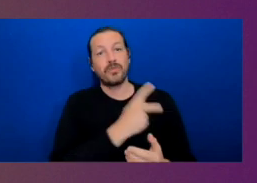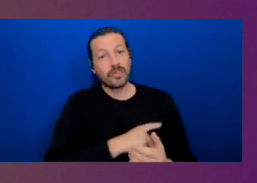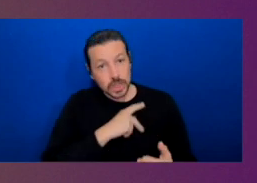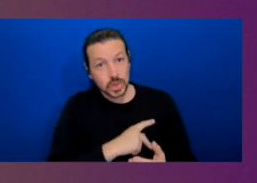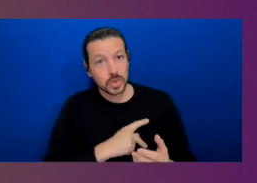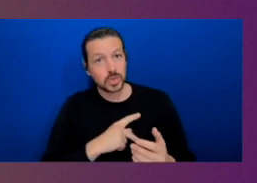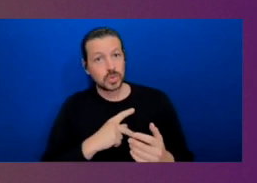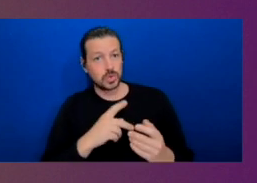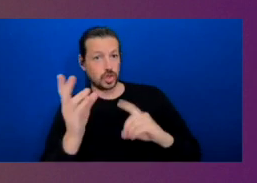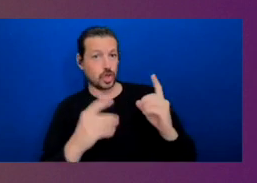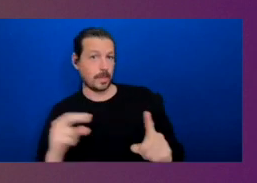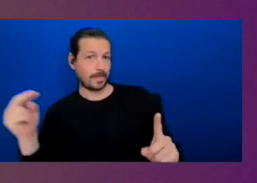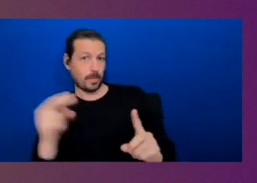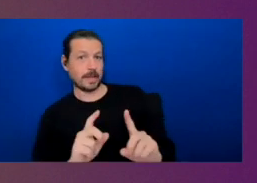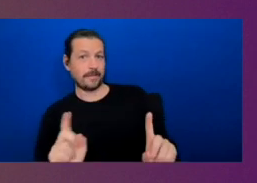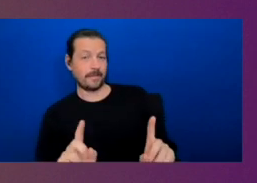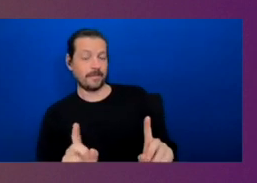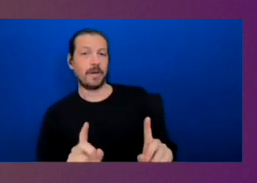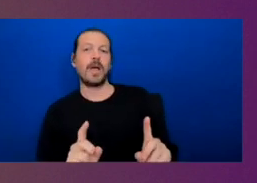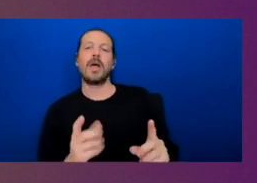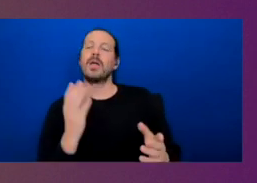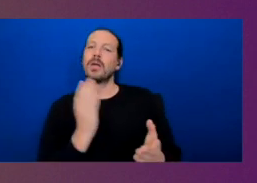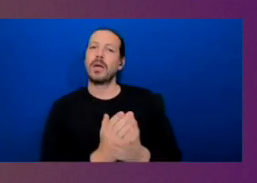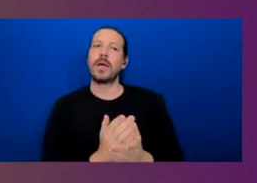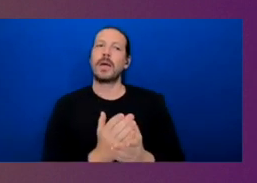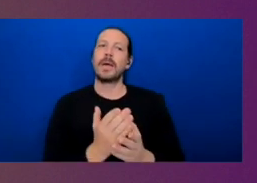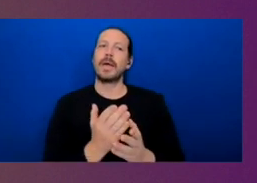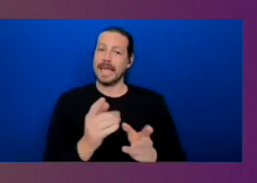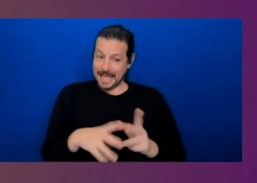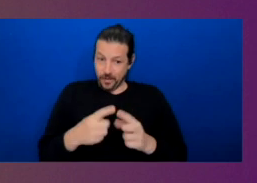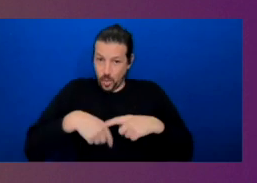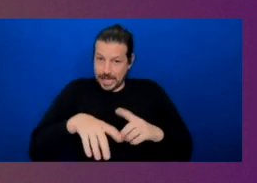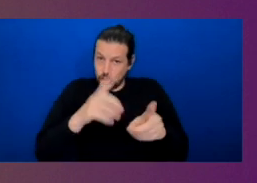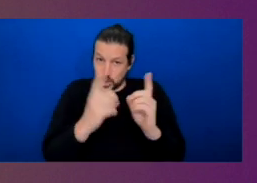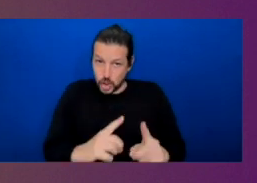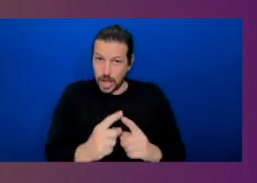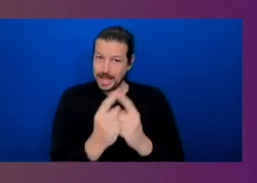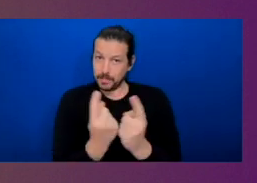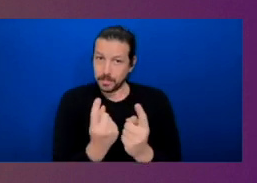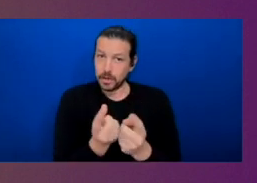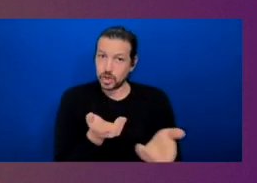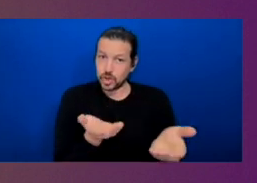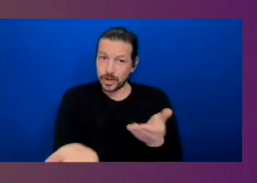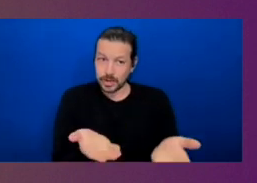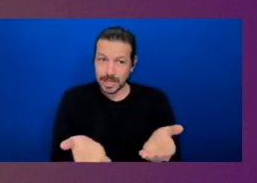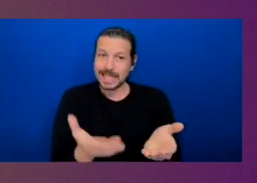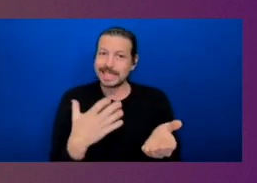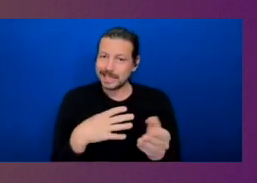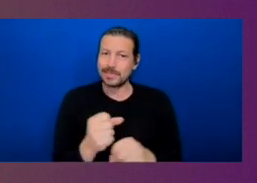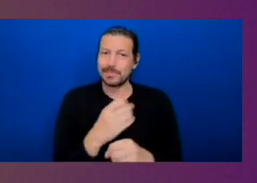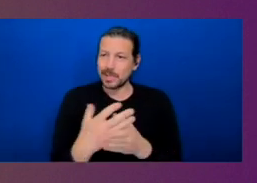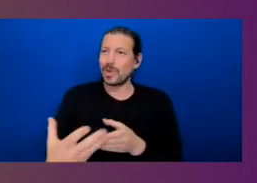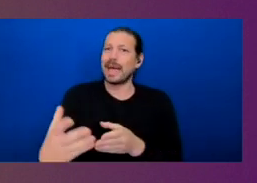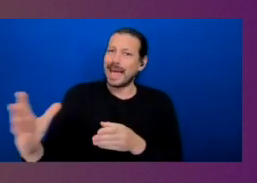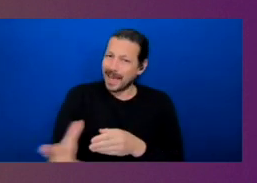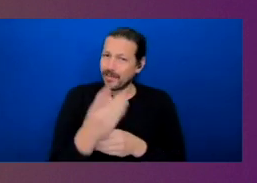point of view, it's really about making sure that when we do design products and services, we're including everybody in that